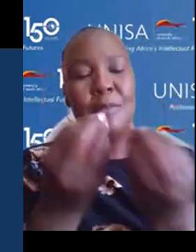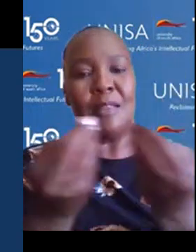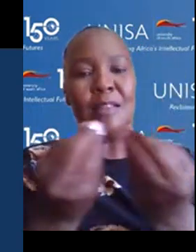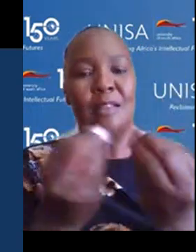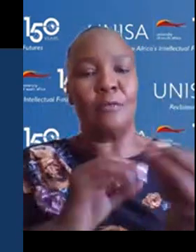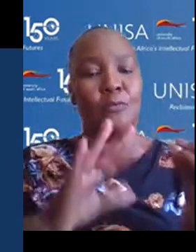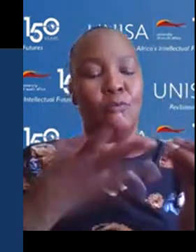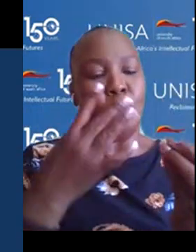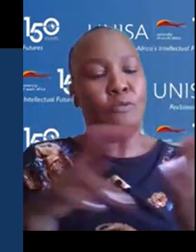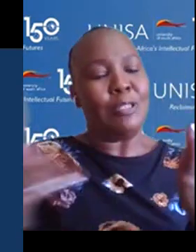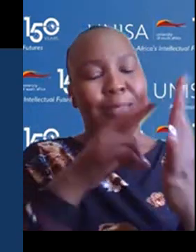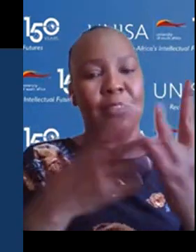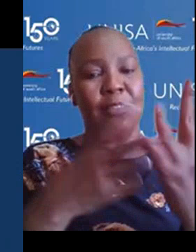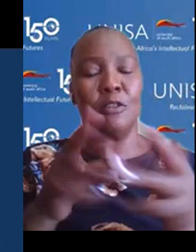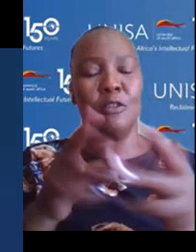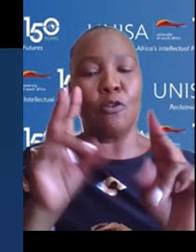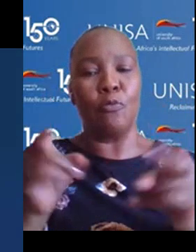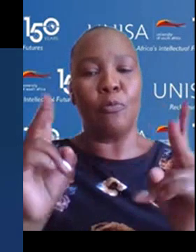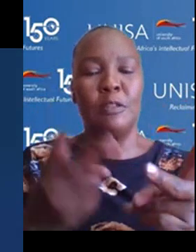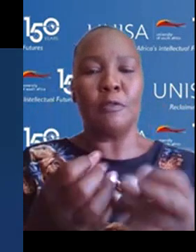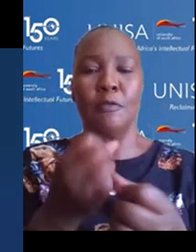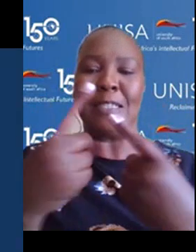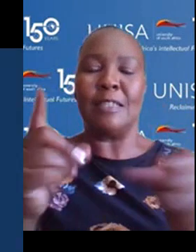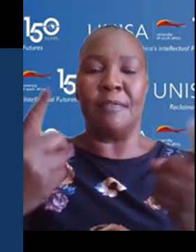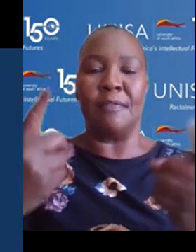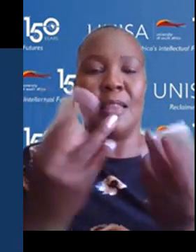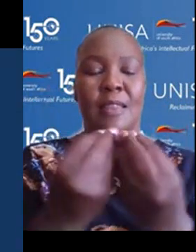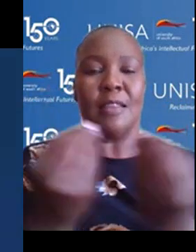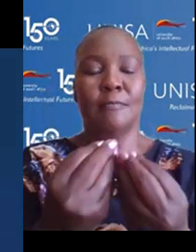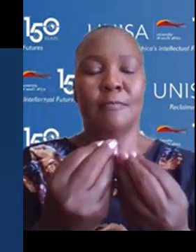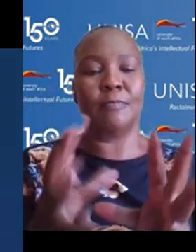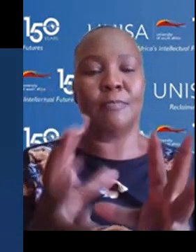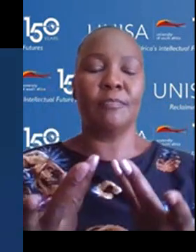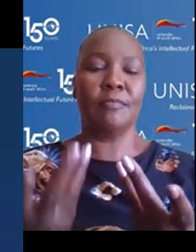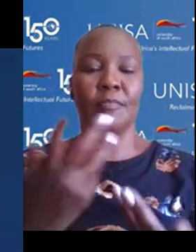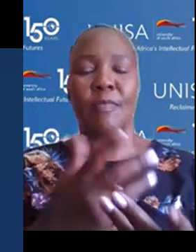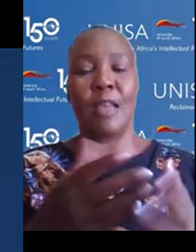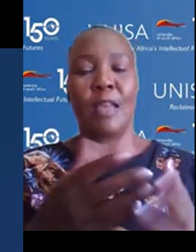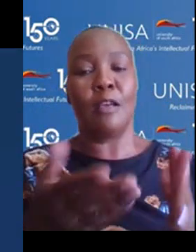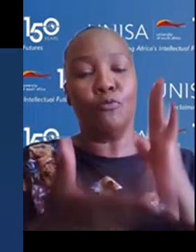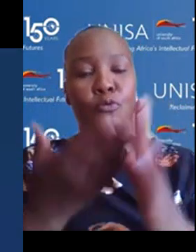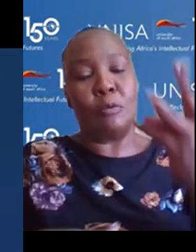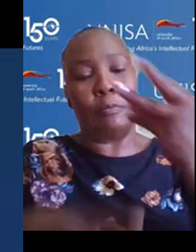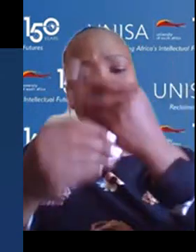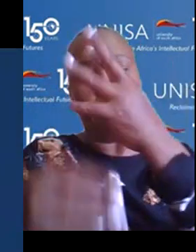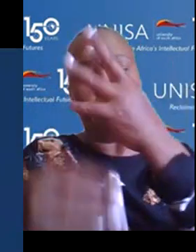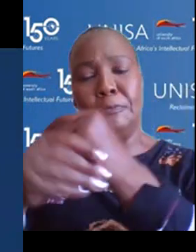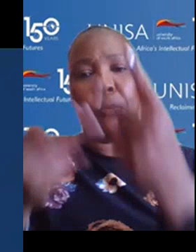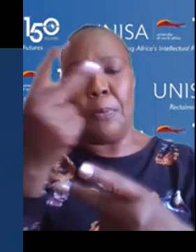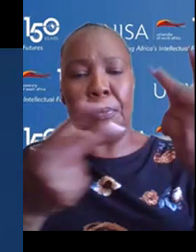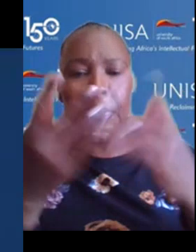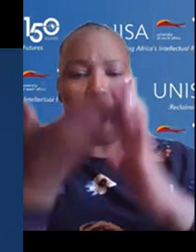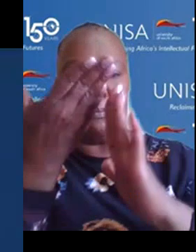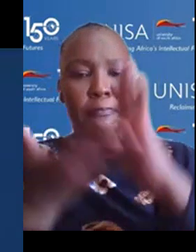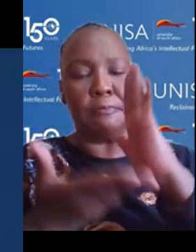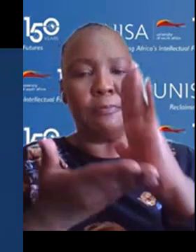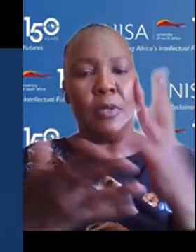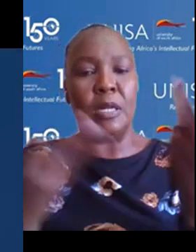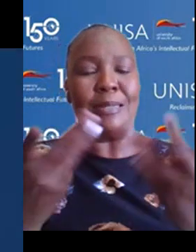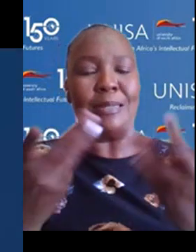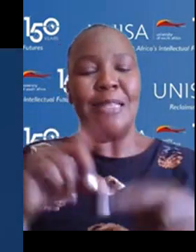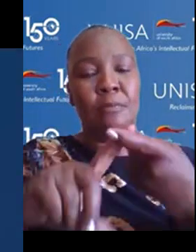you're going to see, but there are normally quite a few different things as well. And those additional features, yes, are available then depending